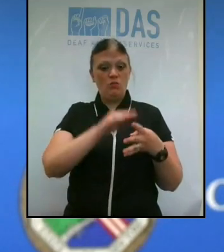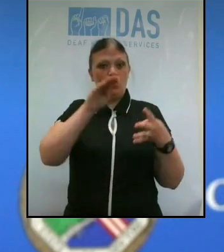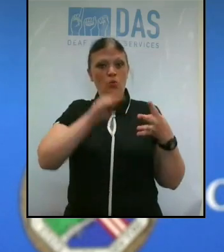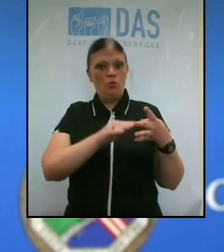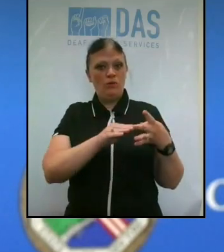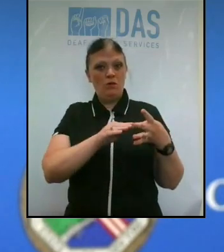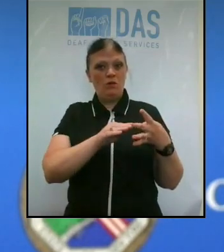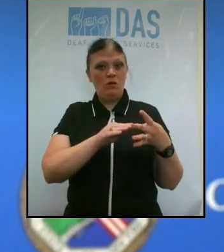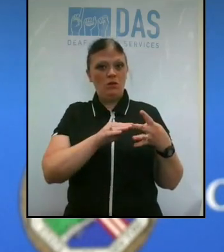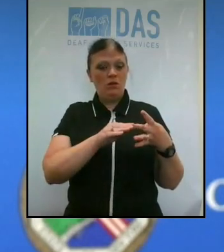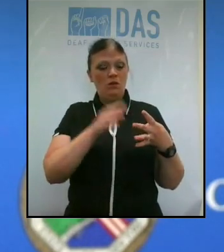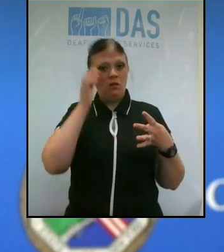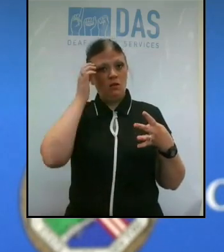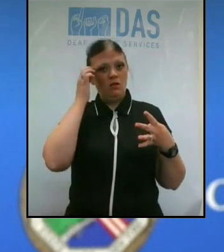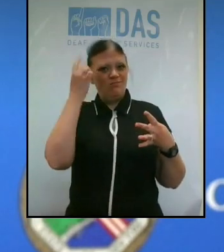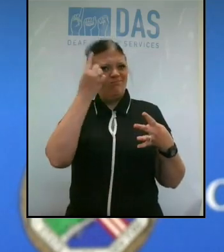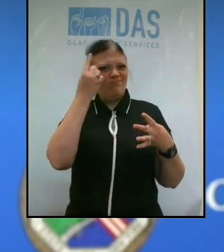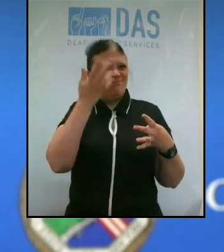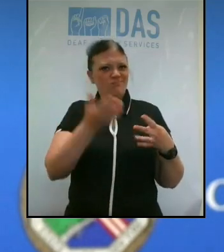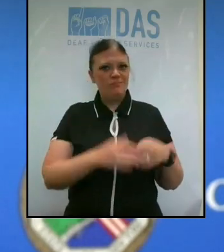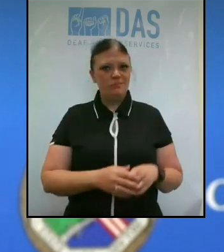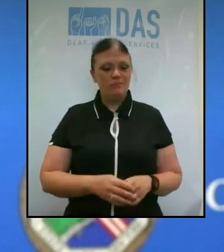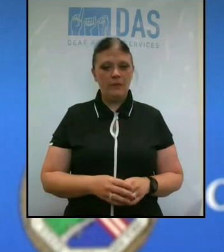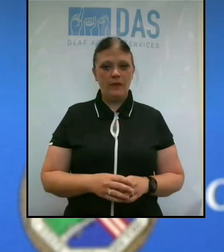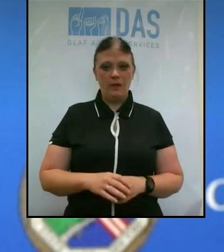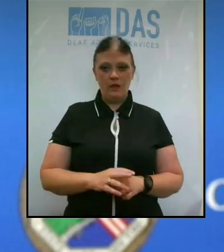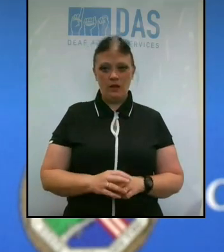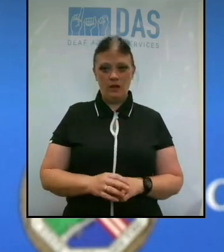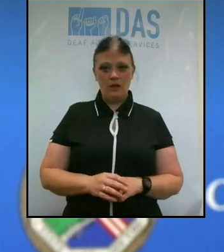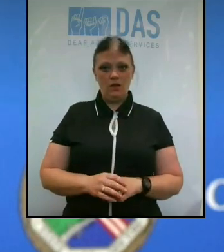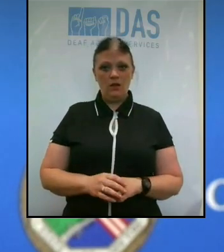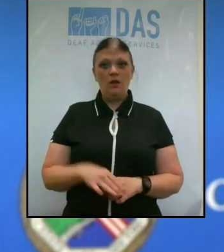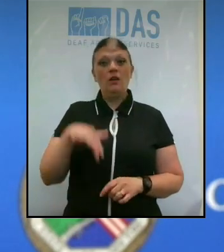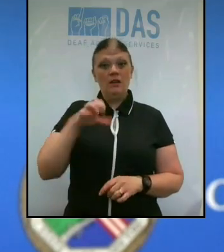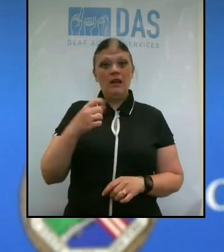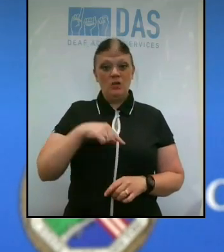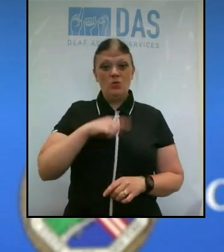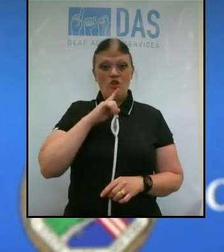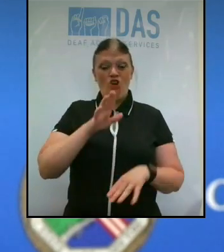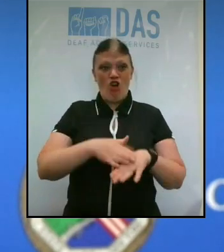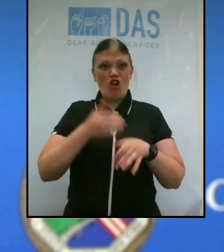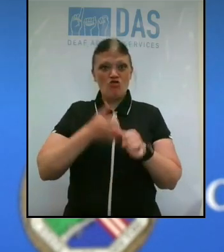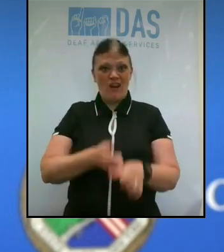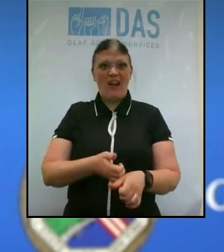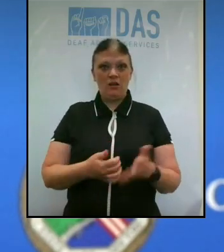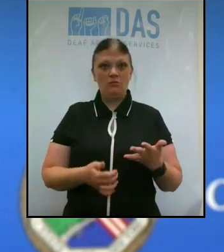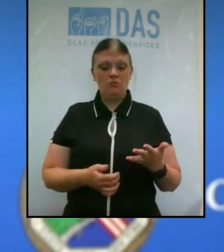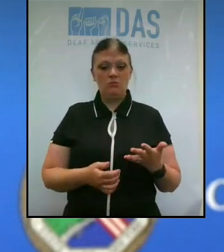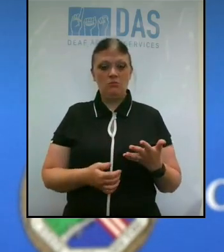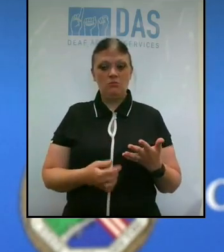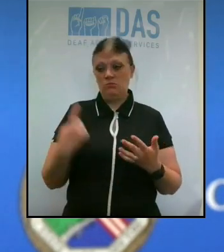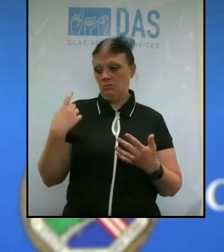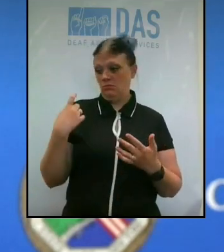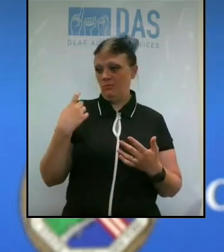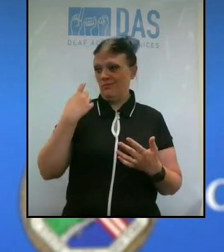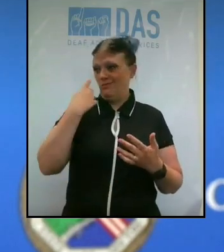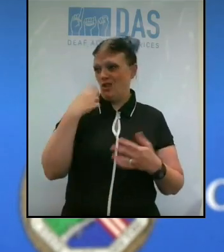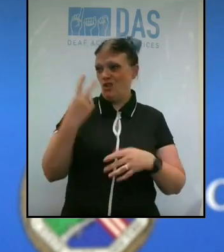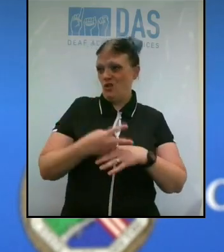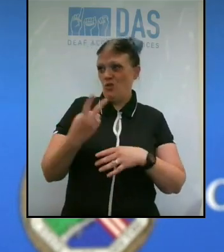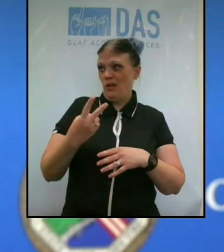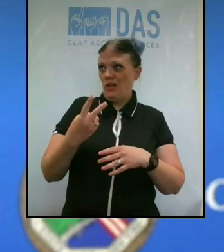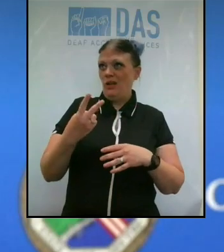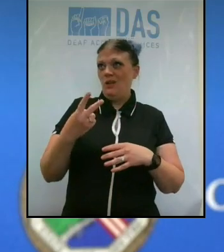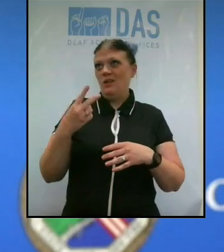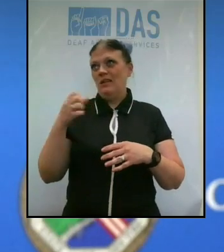two. Just wondering what your thoughts were. Yes, we are on track, though the last 2 days of hospitalization data in which there were greater